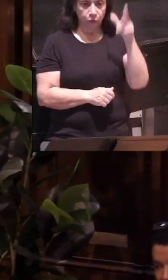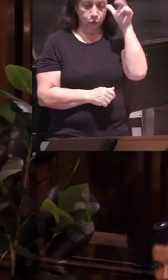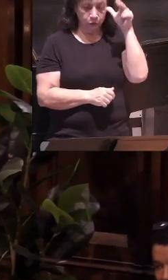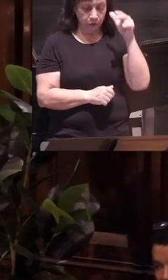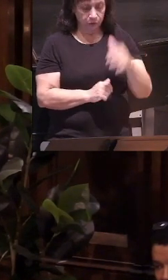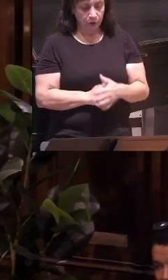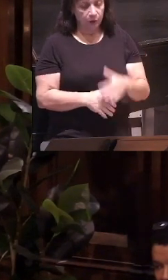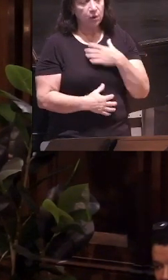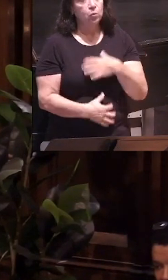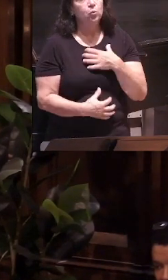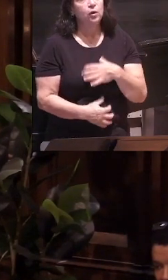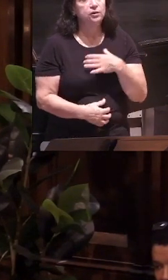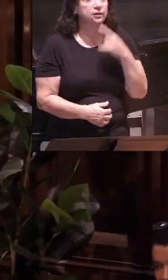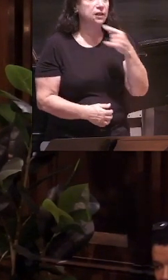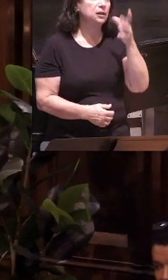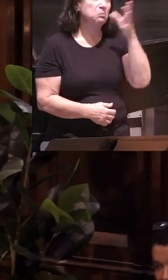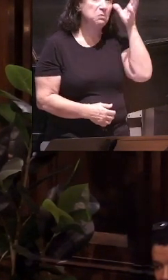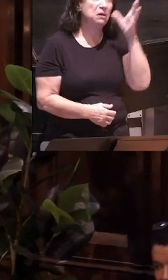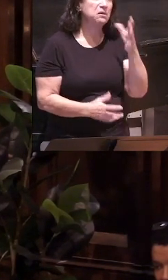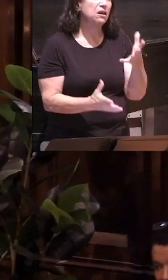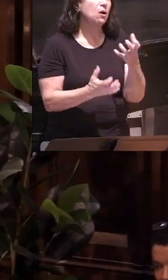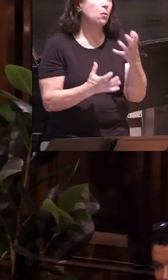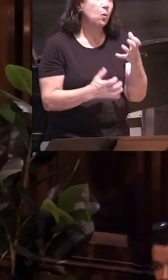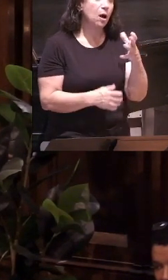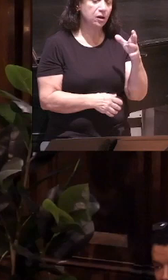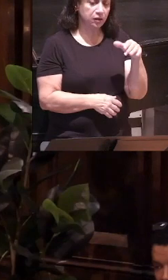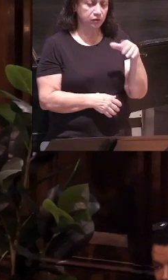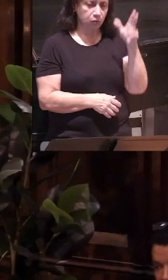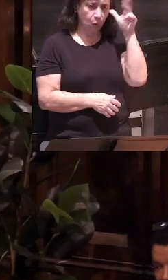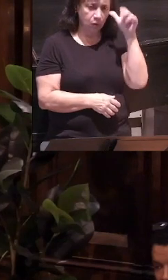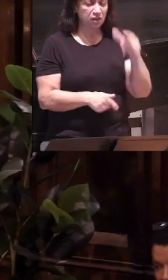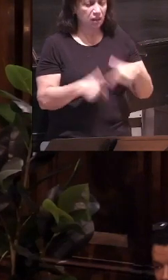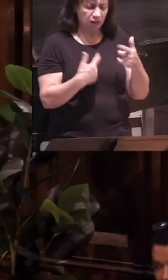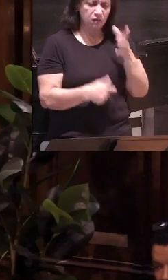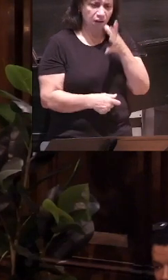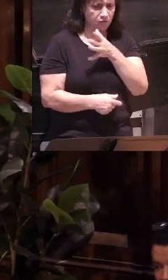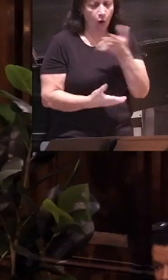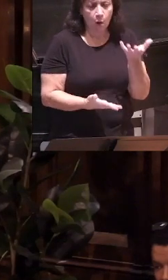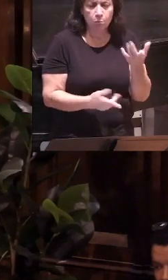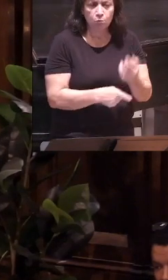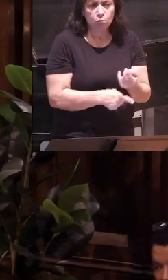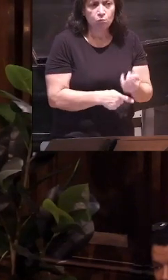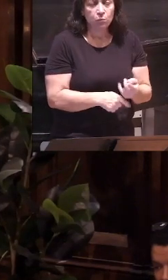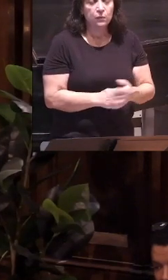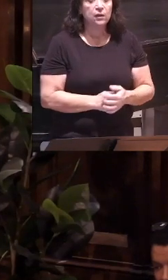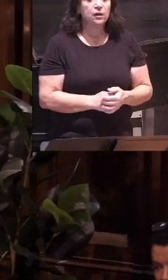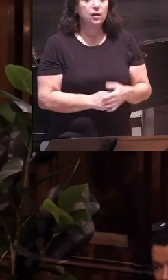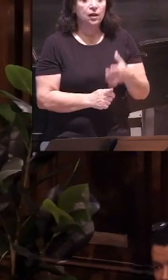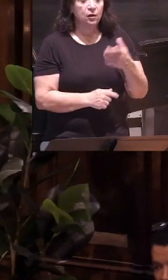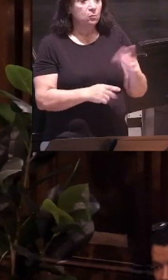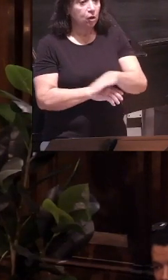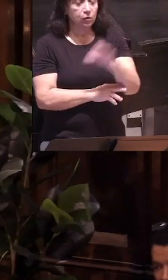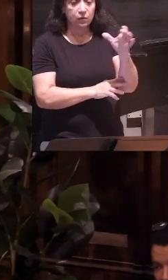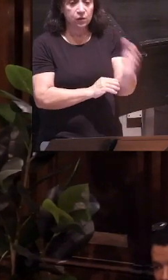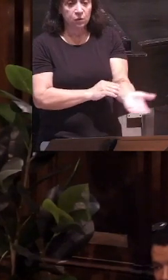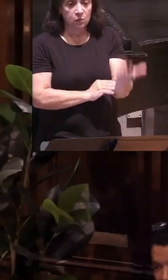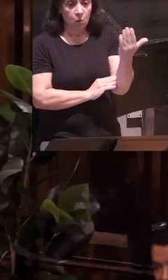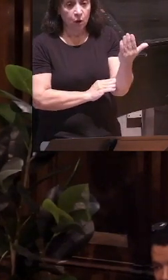He'd been wishing, been telling his parents, man, I really want this pony. And they lived on a farm. And come Christmas